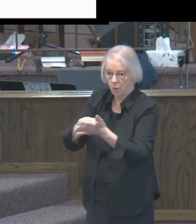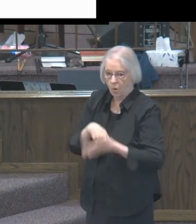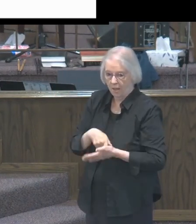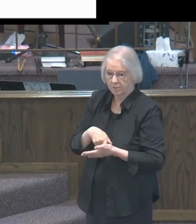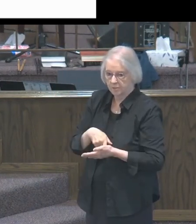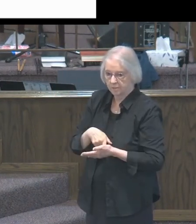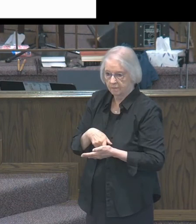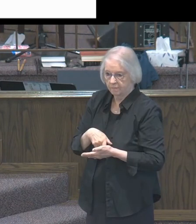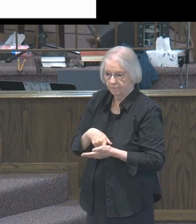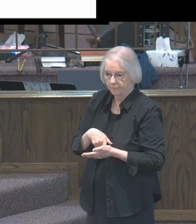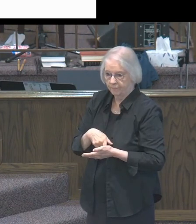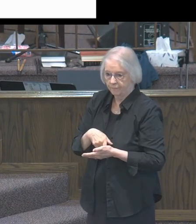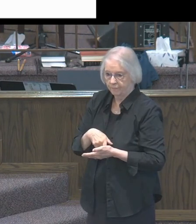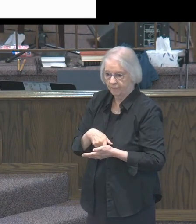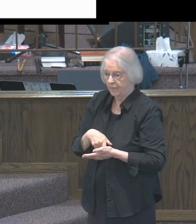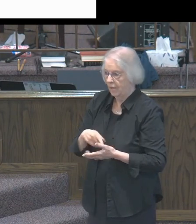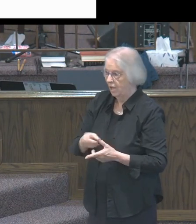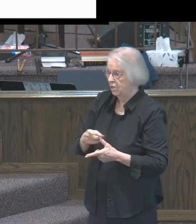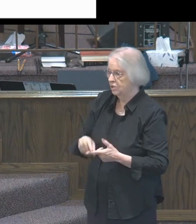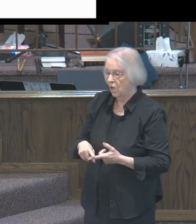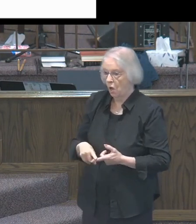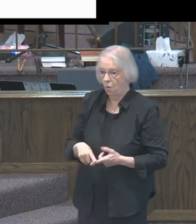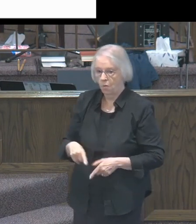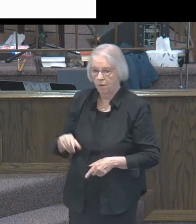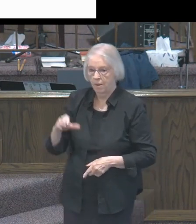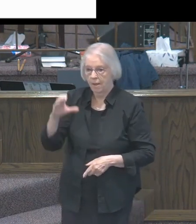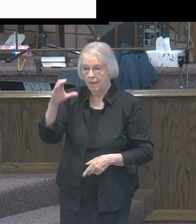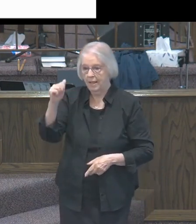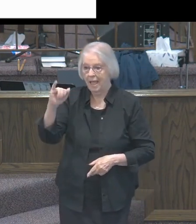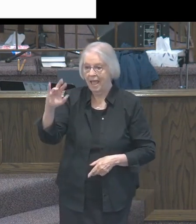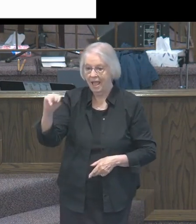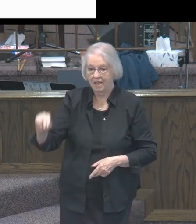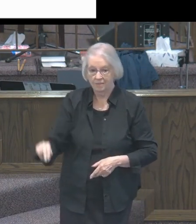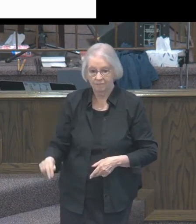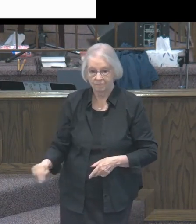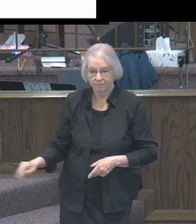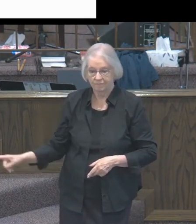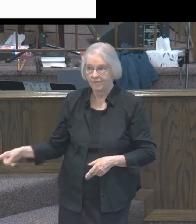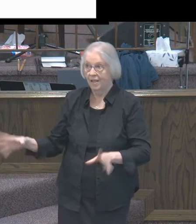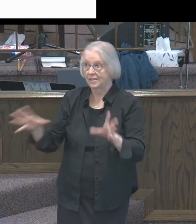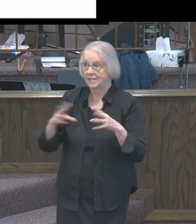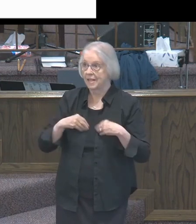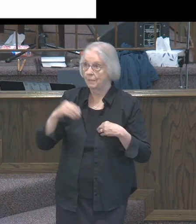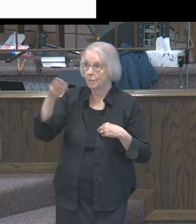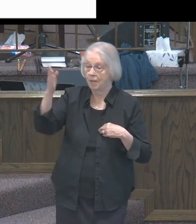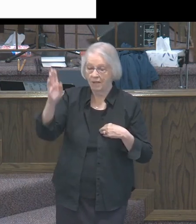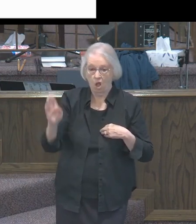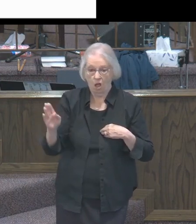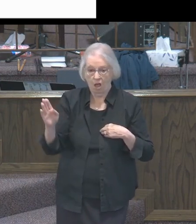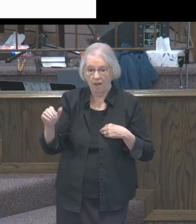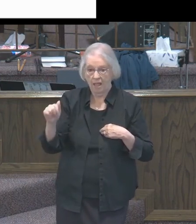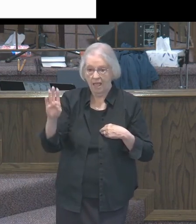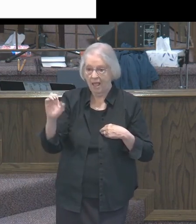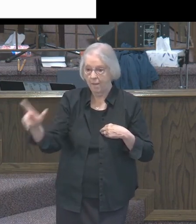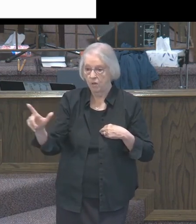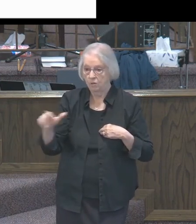Somebody please say yes. Okay? Yes. All right, but let's go through the story because we like to skip these